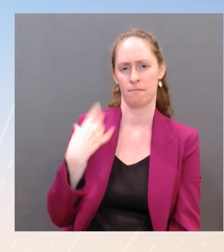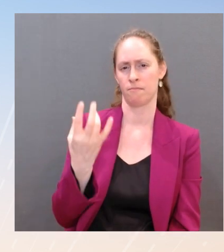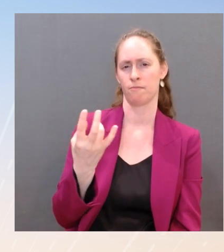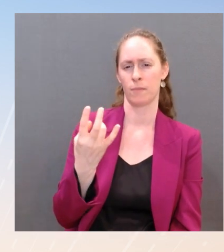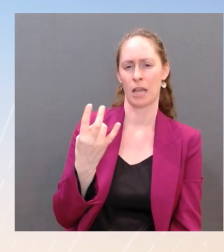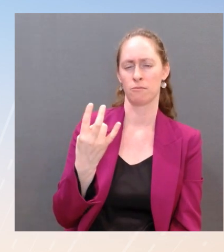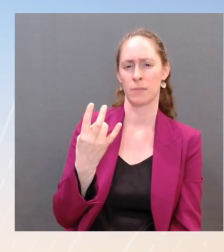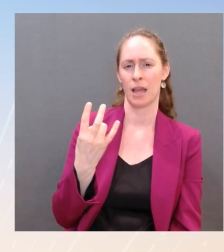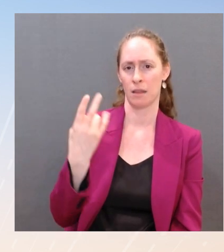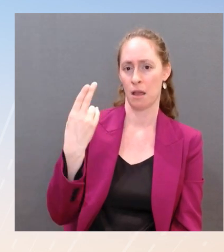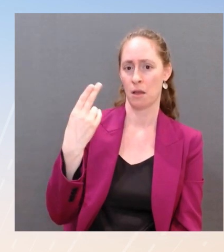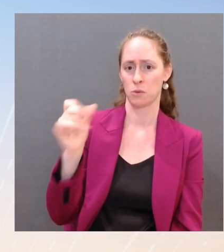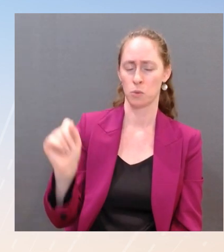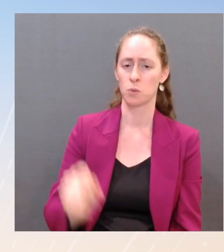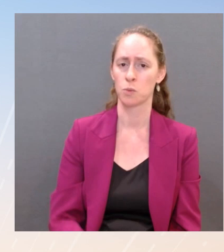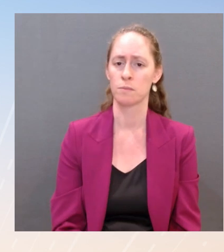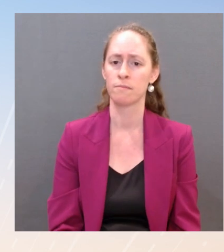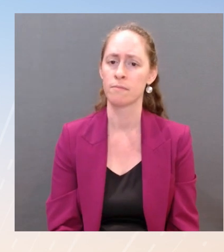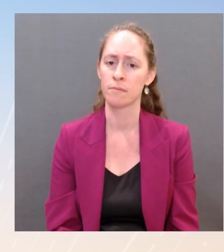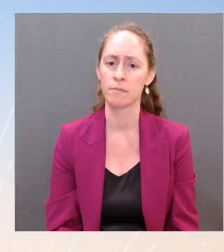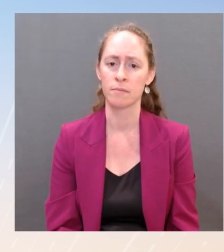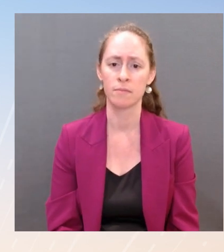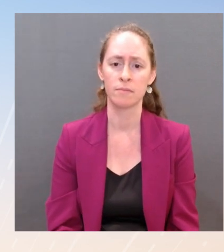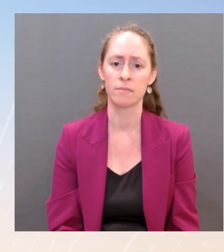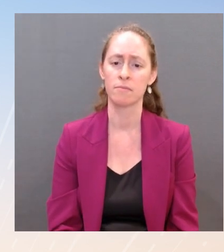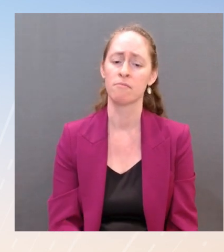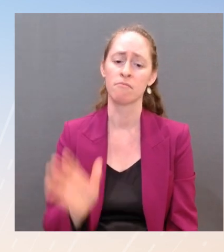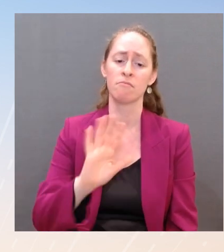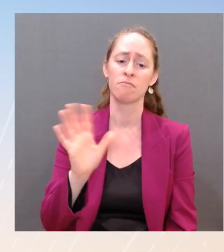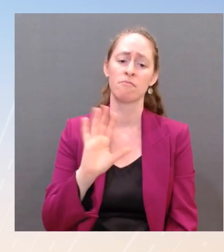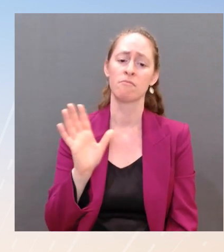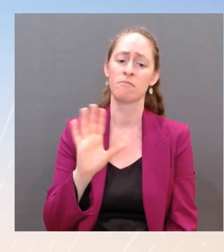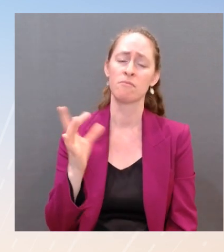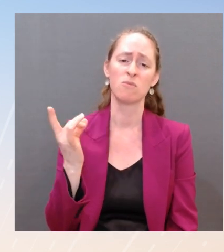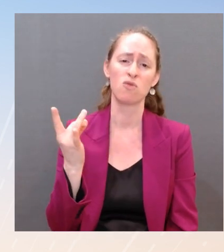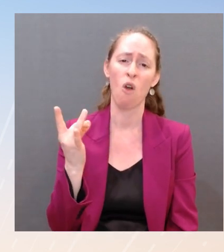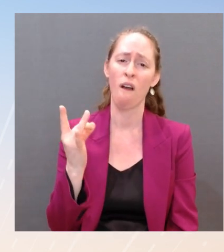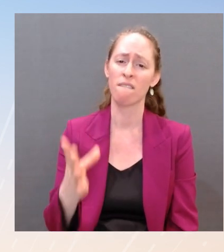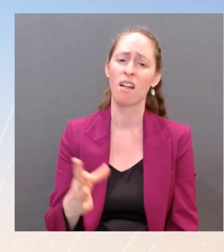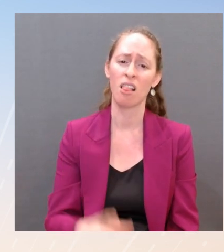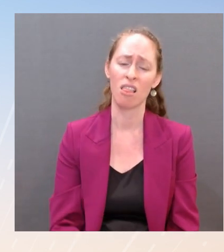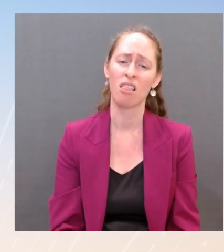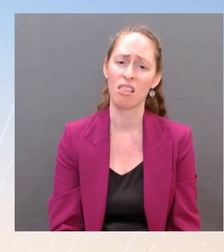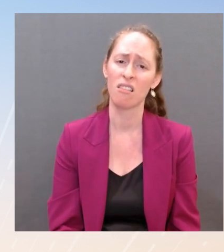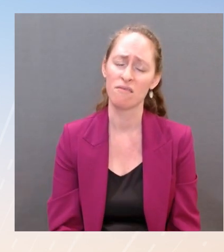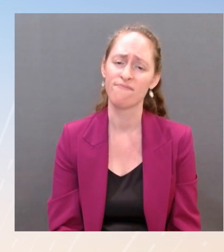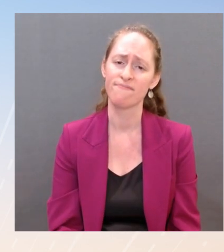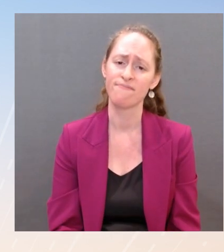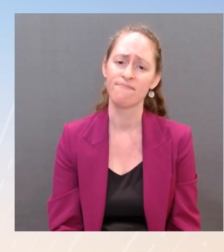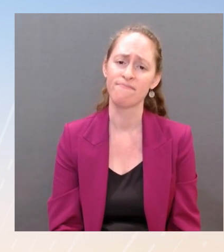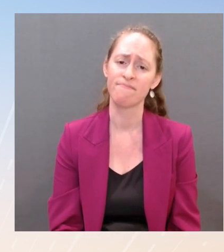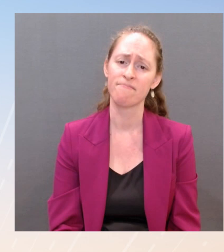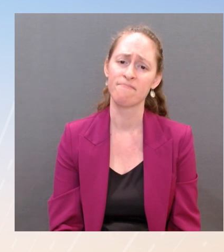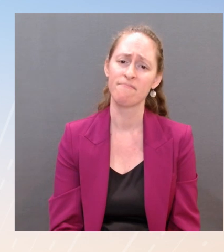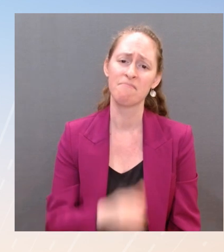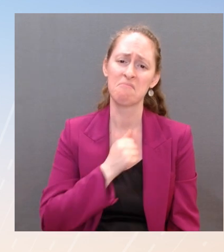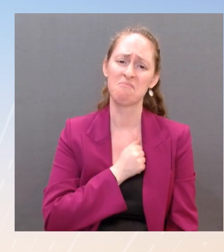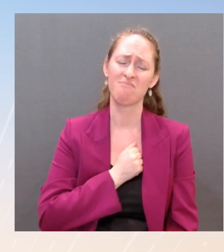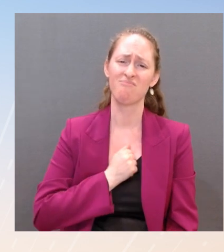it was terrible. It wasn't very good. I'm sorry. Okay. It's okay. Take your time. Yeah.